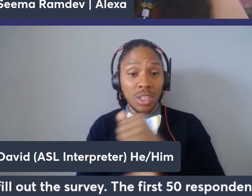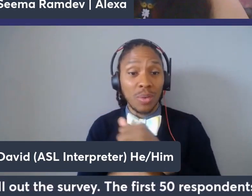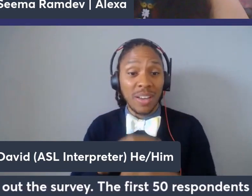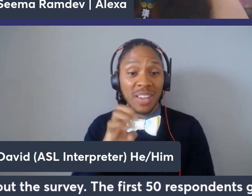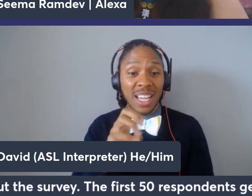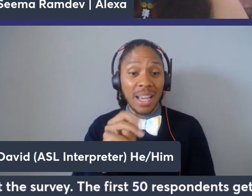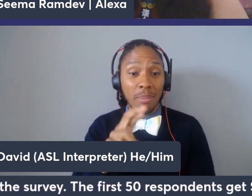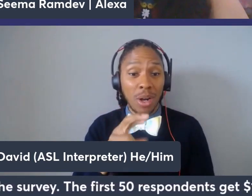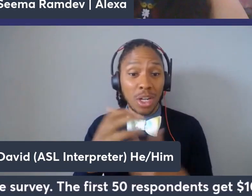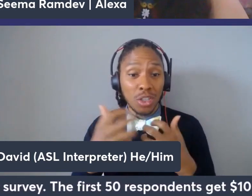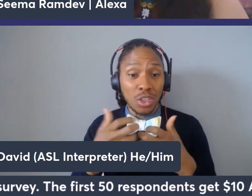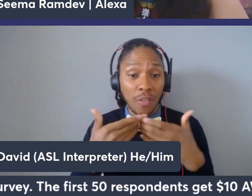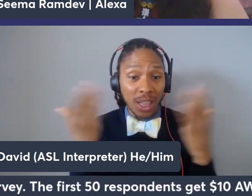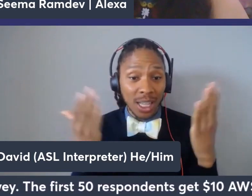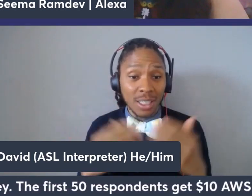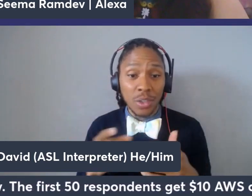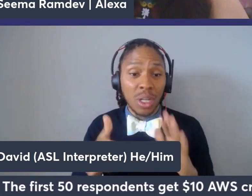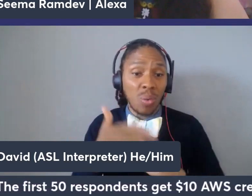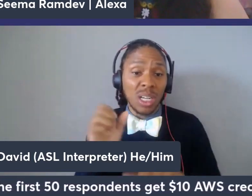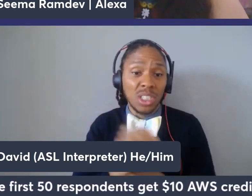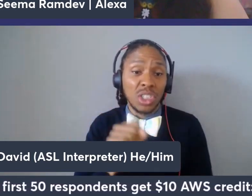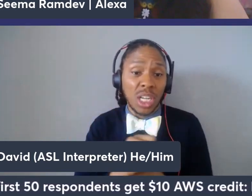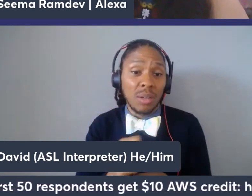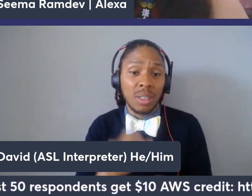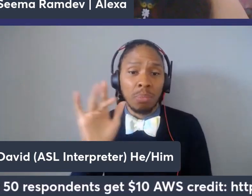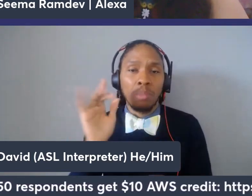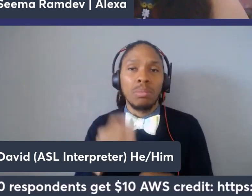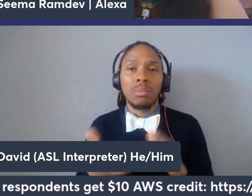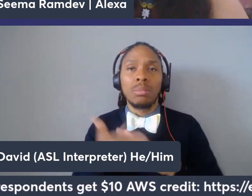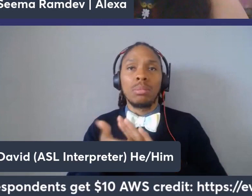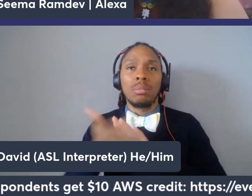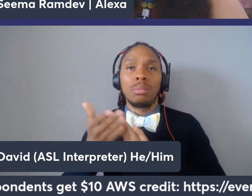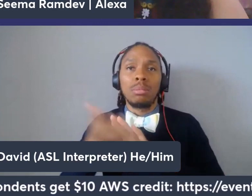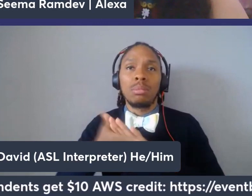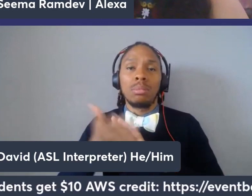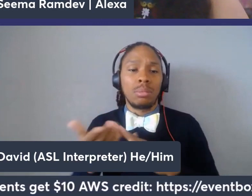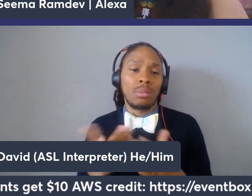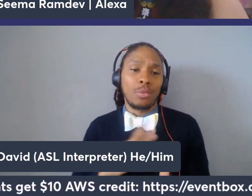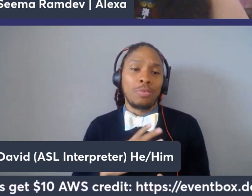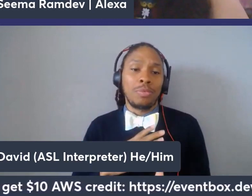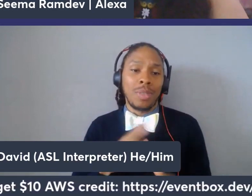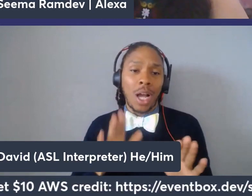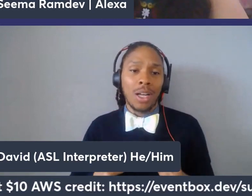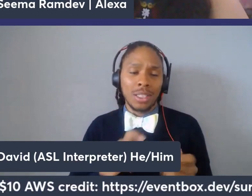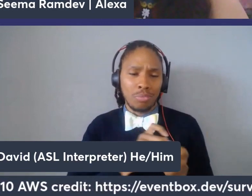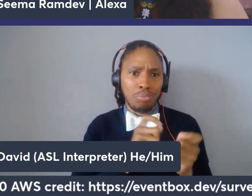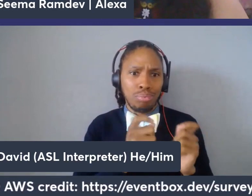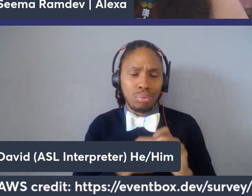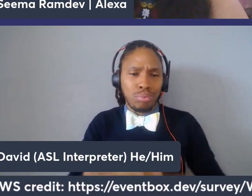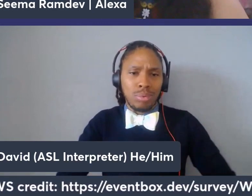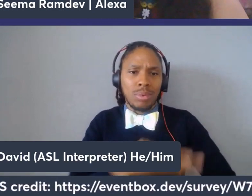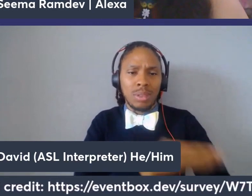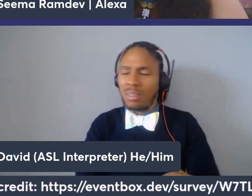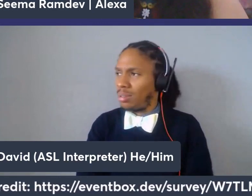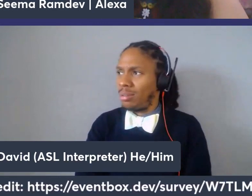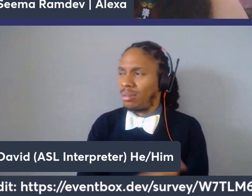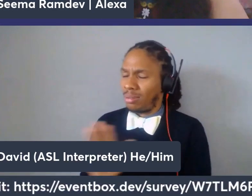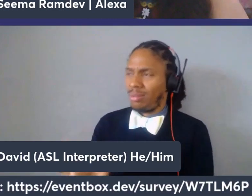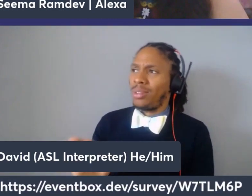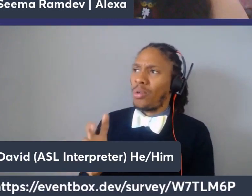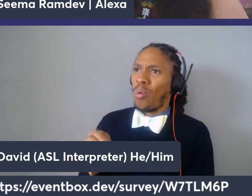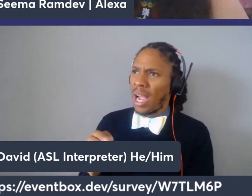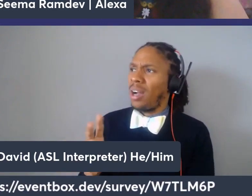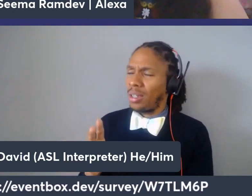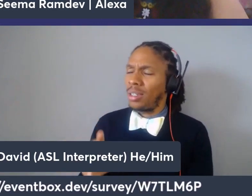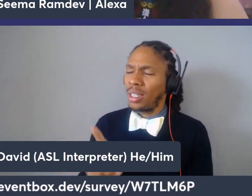and you can just like Mm. run a job essentially at the click of a button. So yeah, pretty awesome. Oh, super interesting. Super interesting.